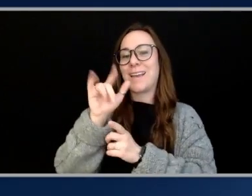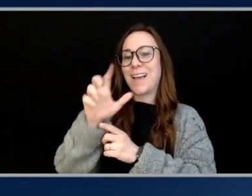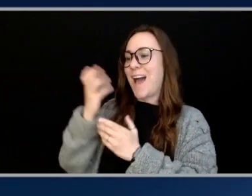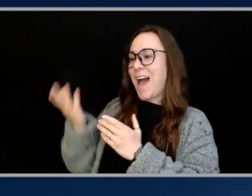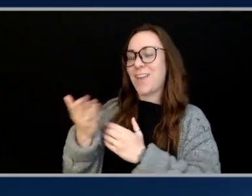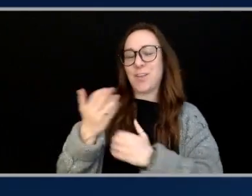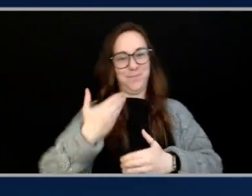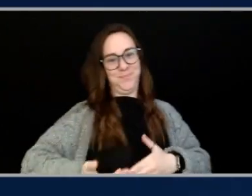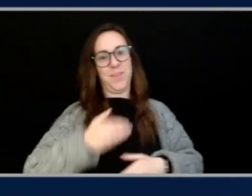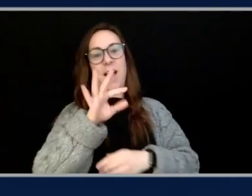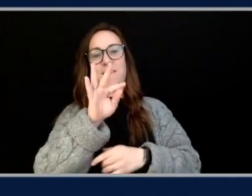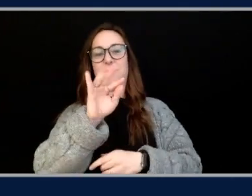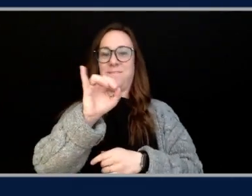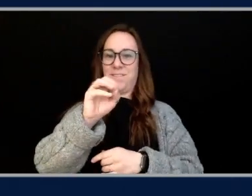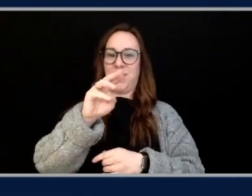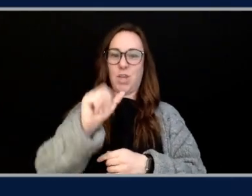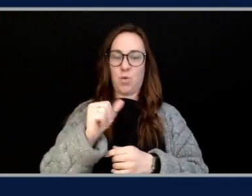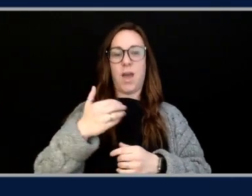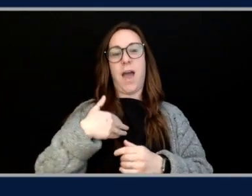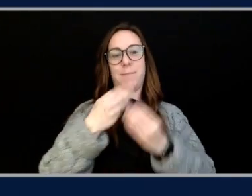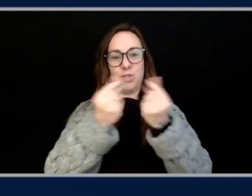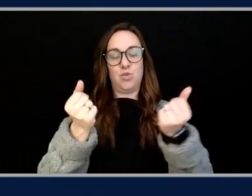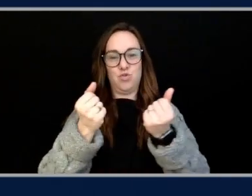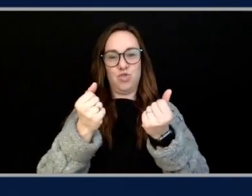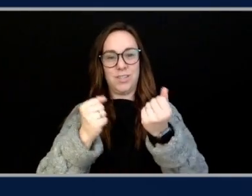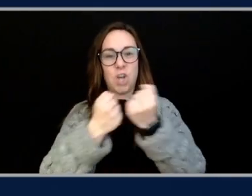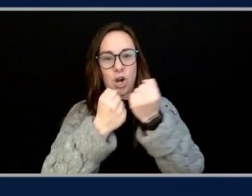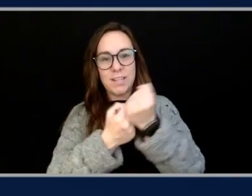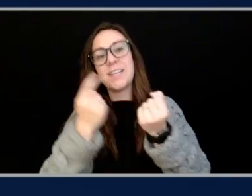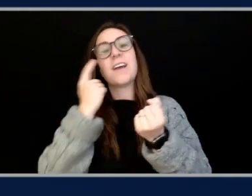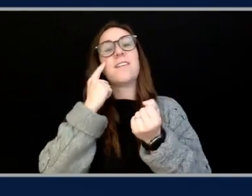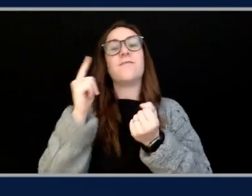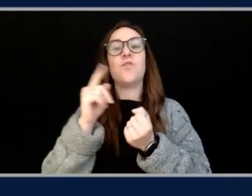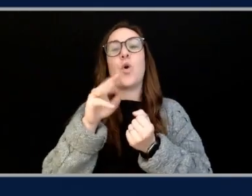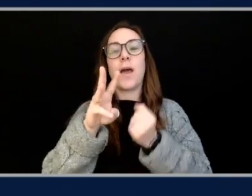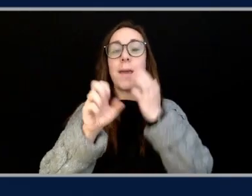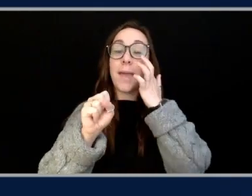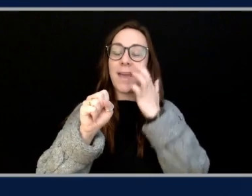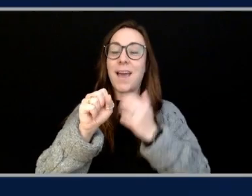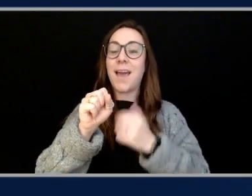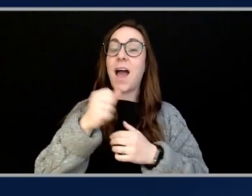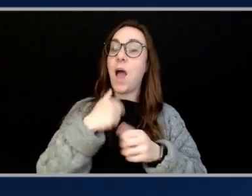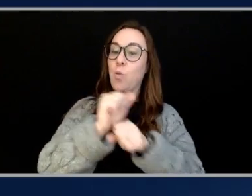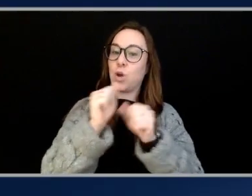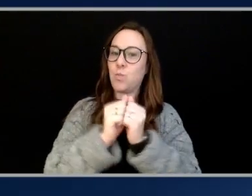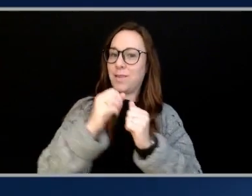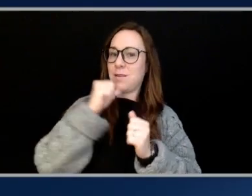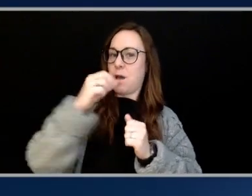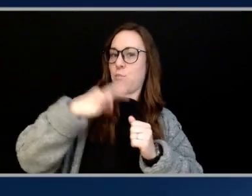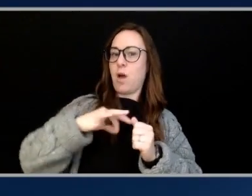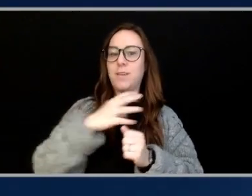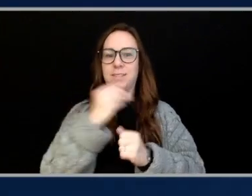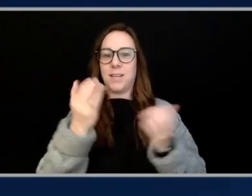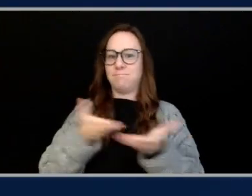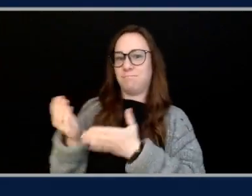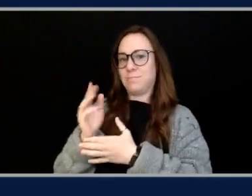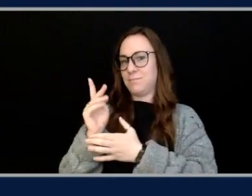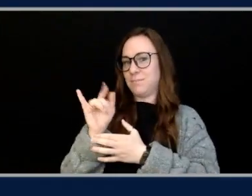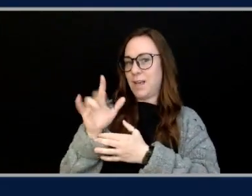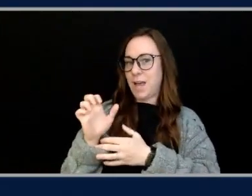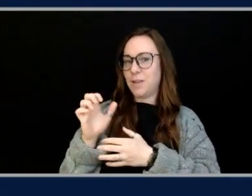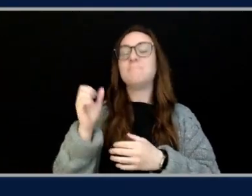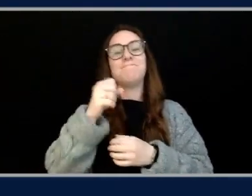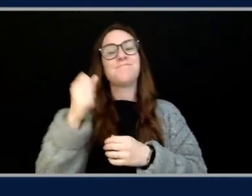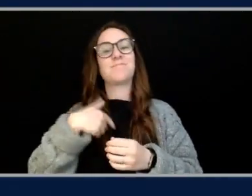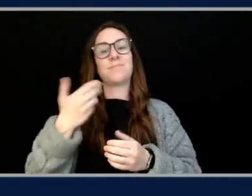am a solutions architect at AWS in the public sector. I work with nonprofits, and Kyle, why don't you tell them what you do? Yeah, so I am Kyle